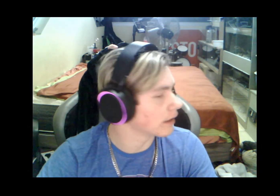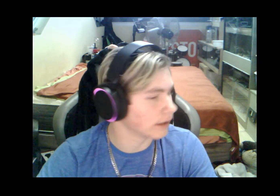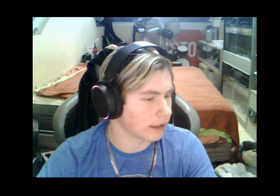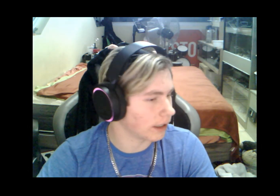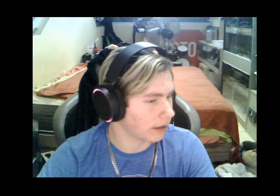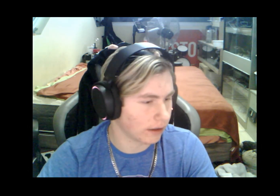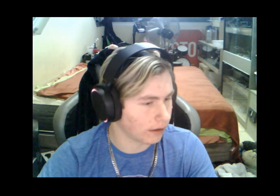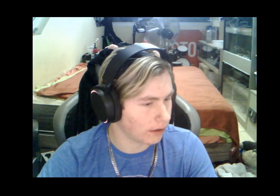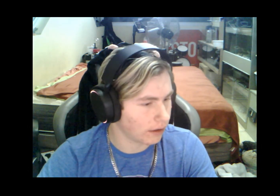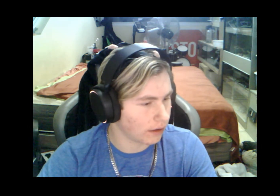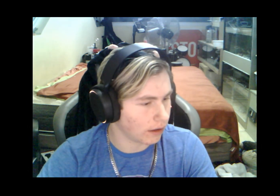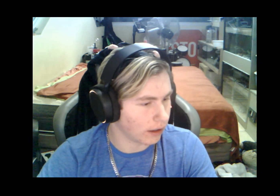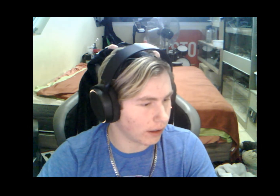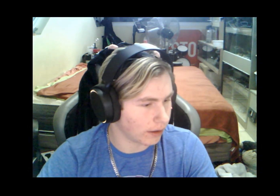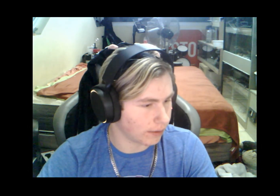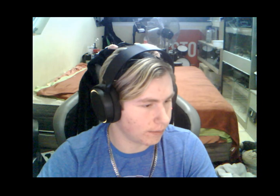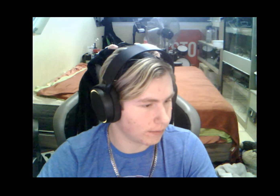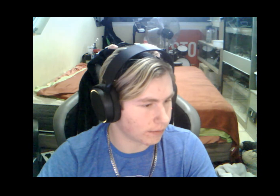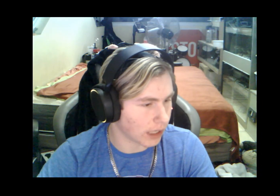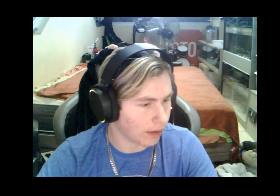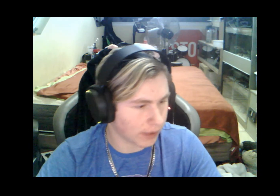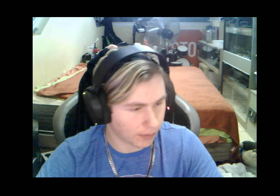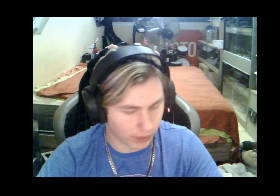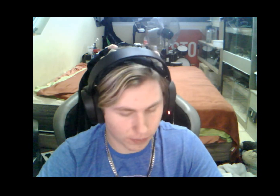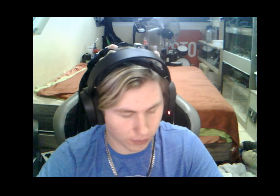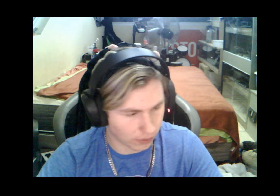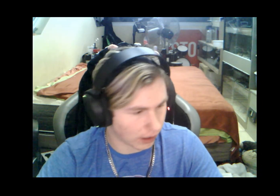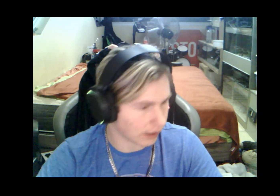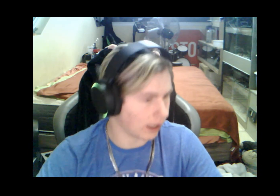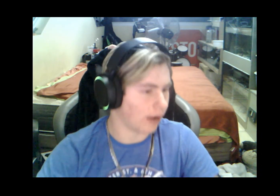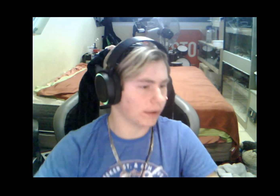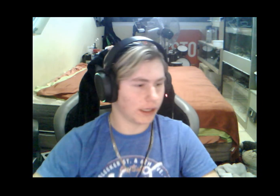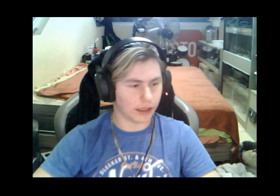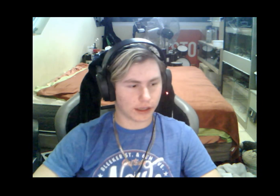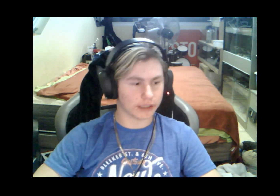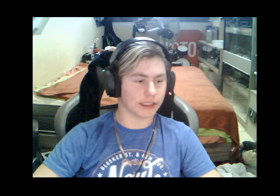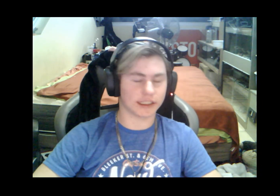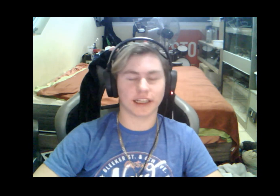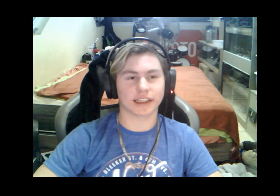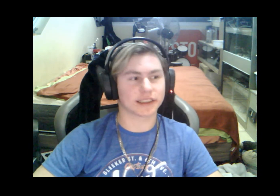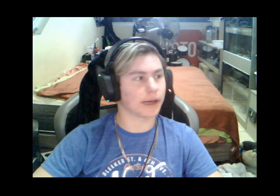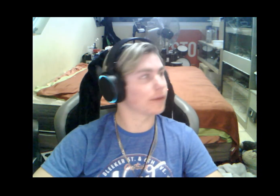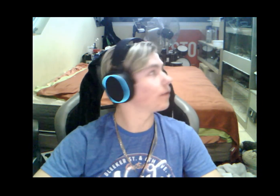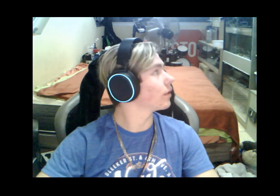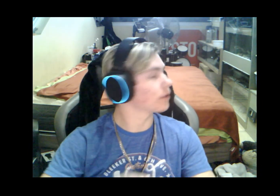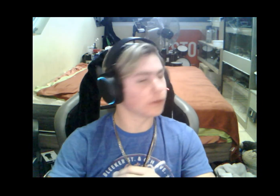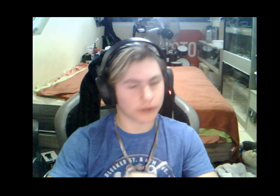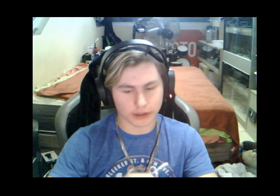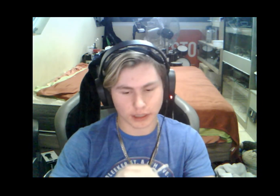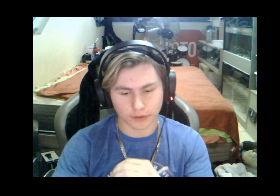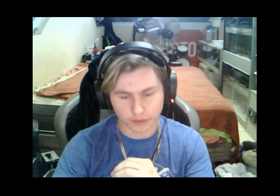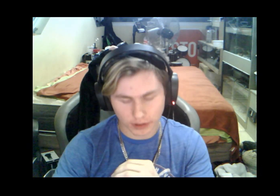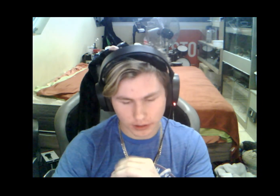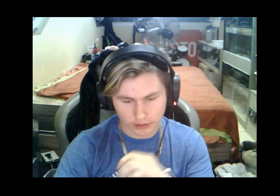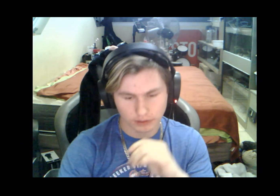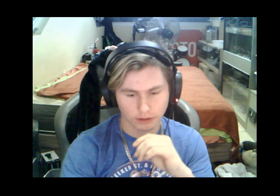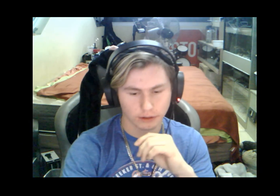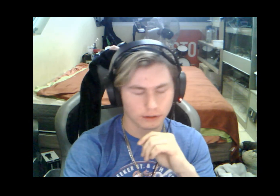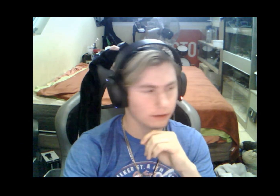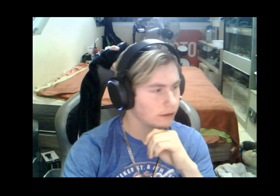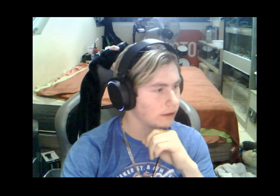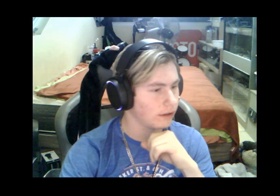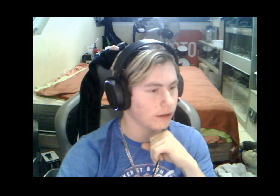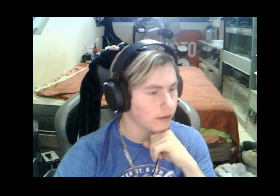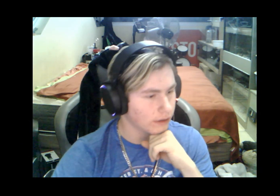Yeah, it's insane. How many people, like, how many things he said except for the schools and stuff.